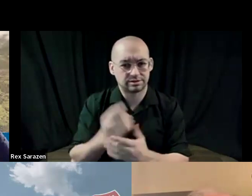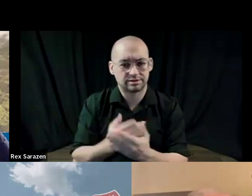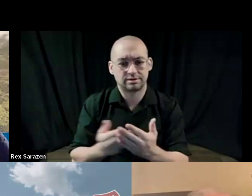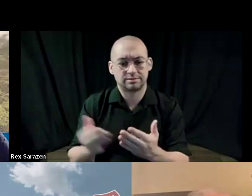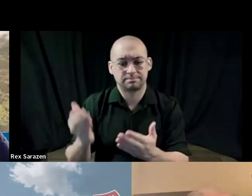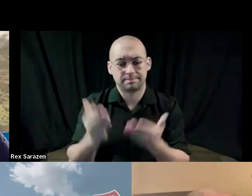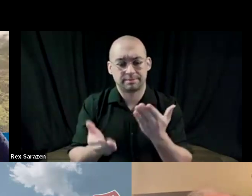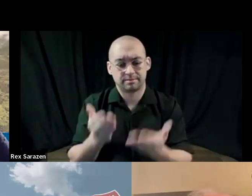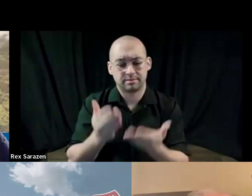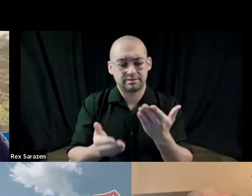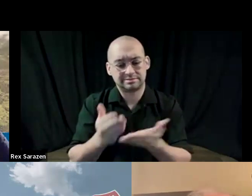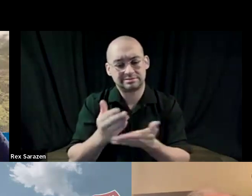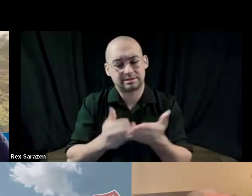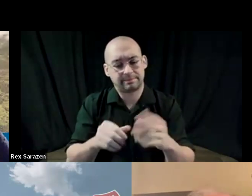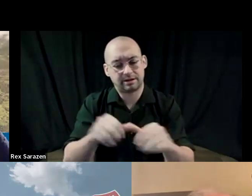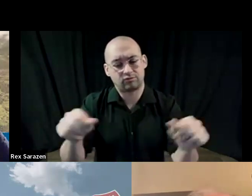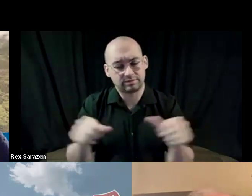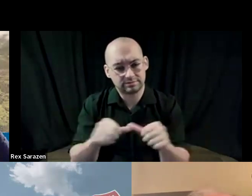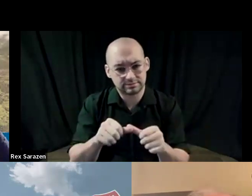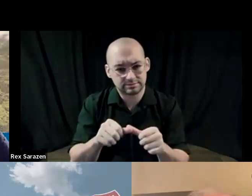there may be some areas where,